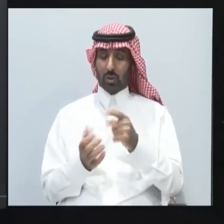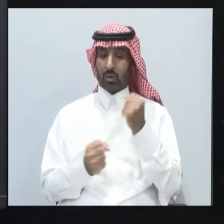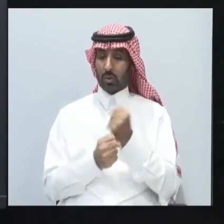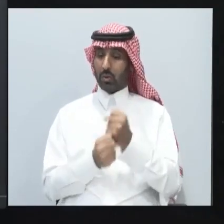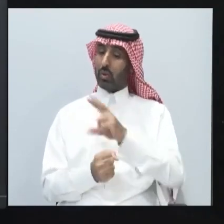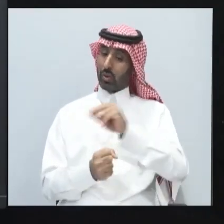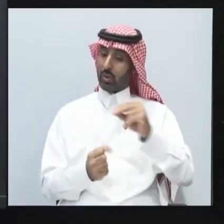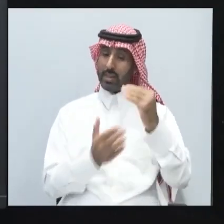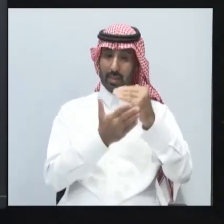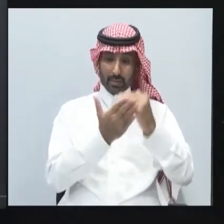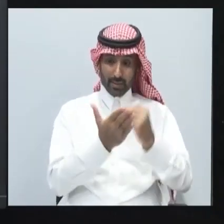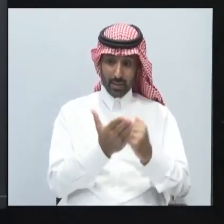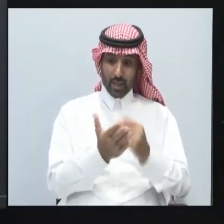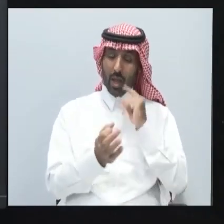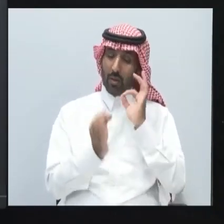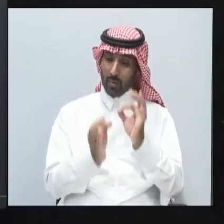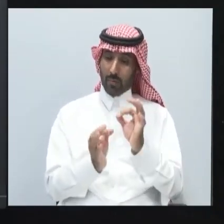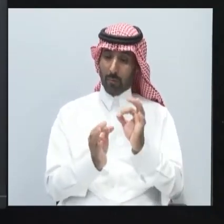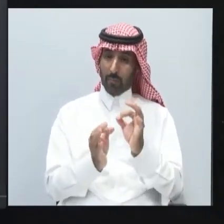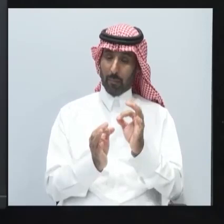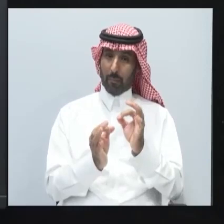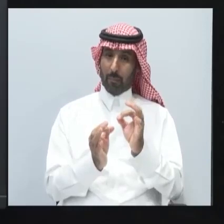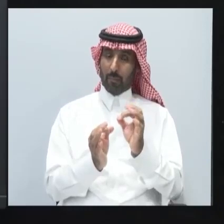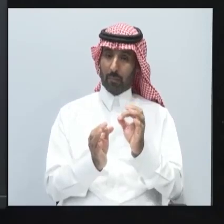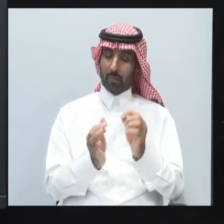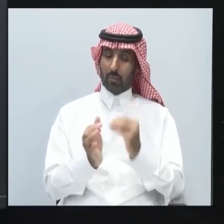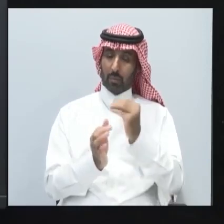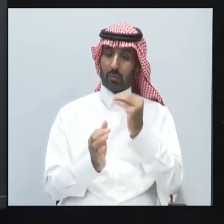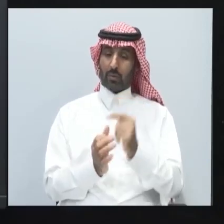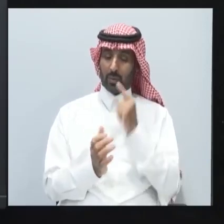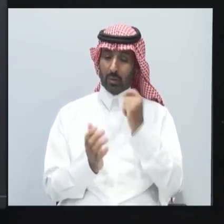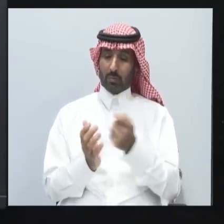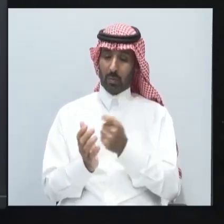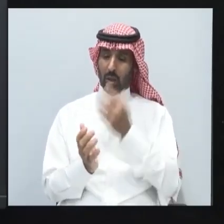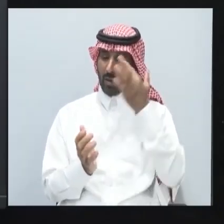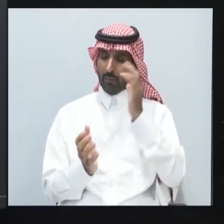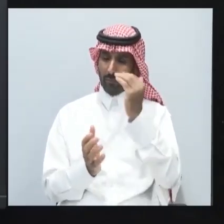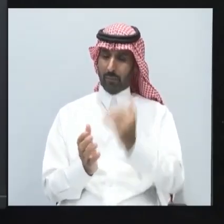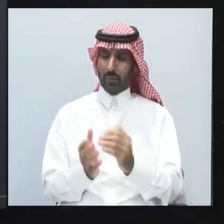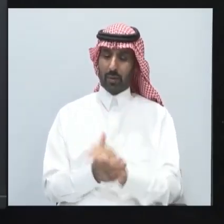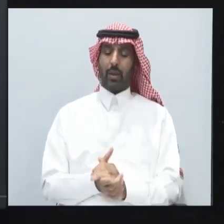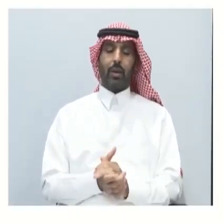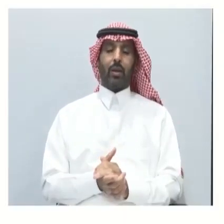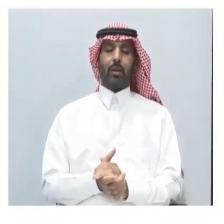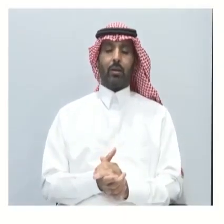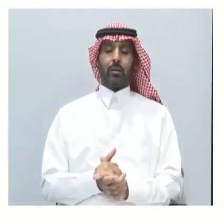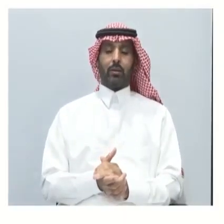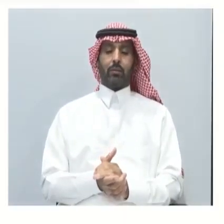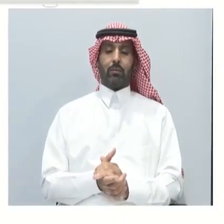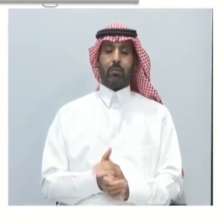the same steps and you are following the same points that we need when you are writing about a different personality.